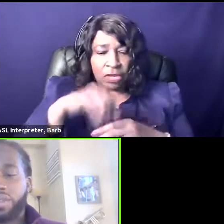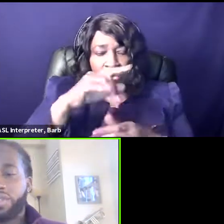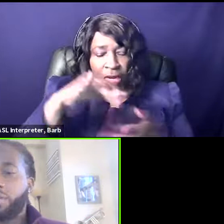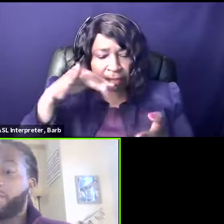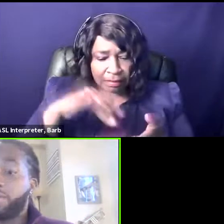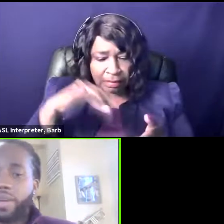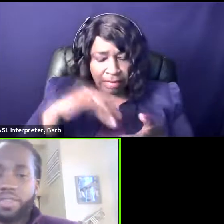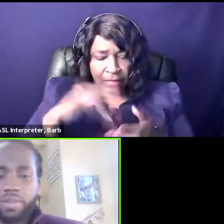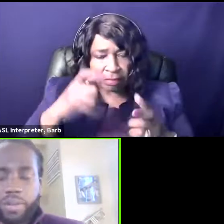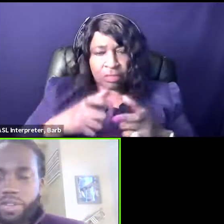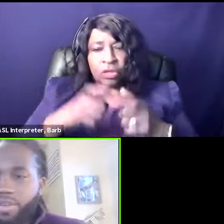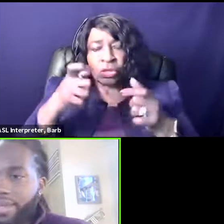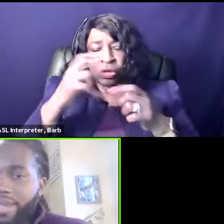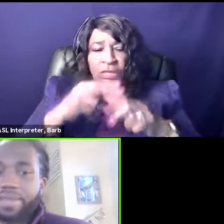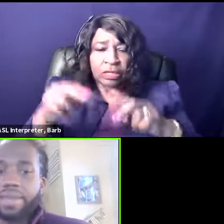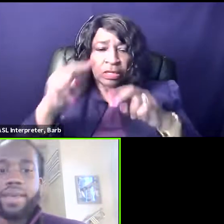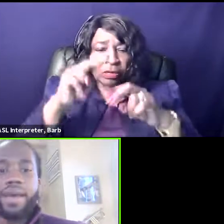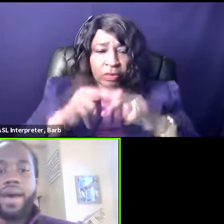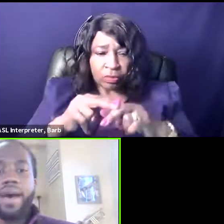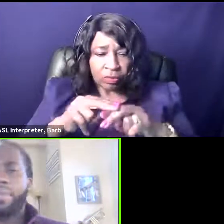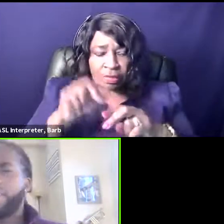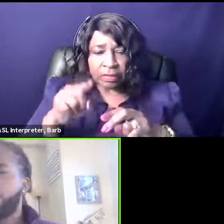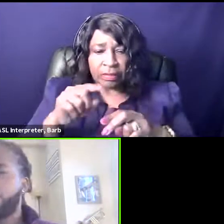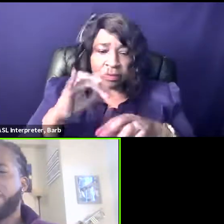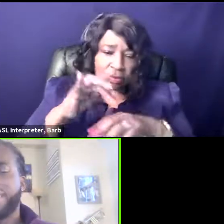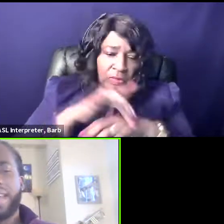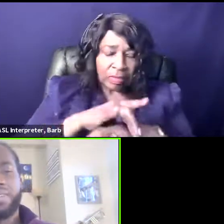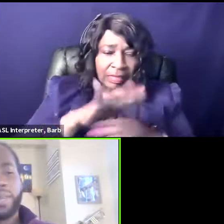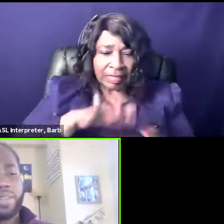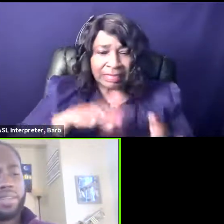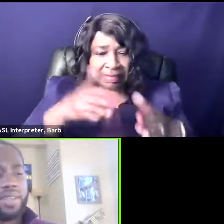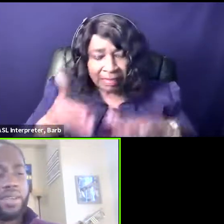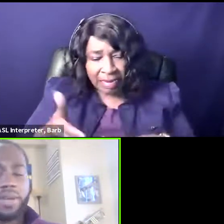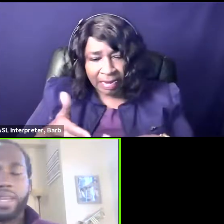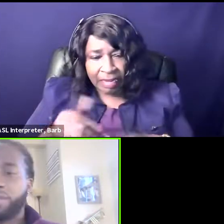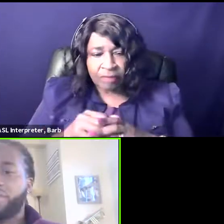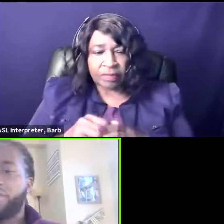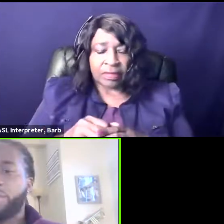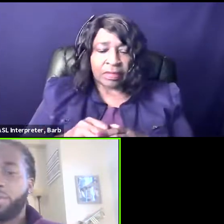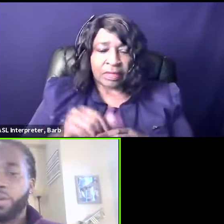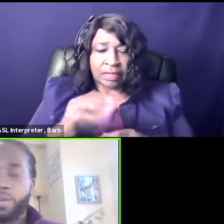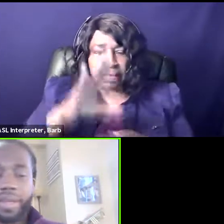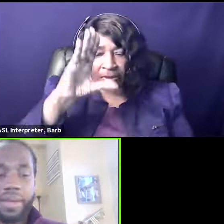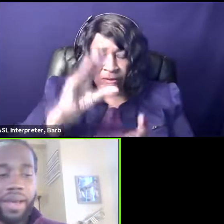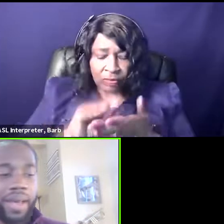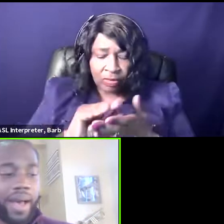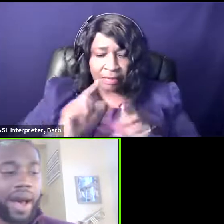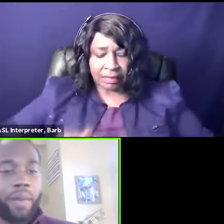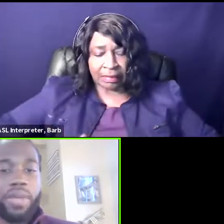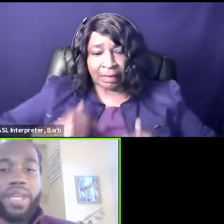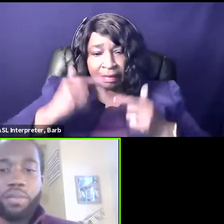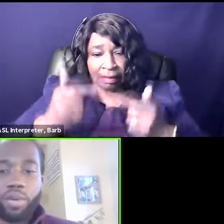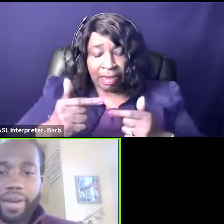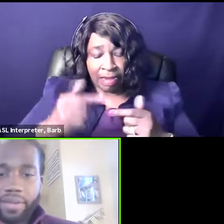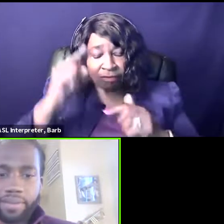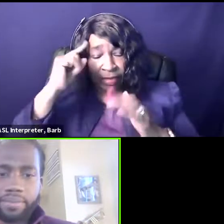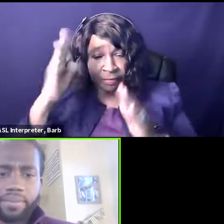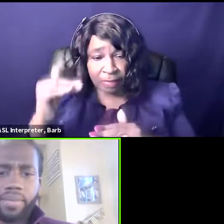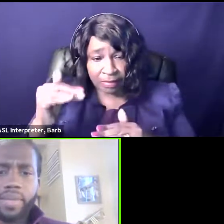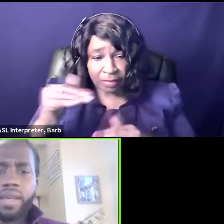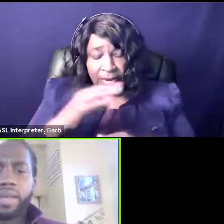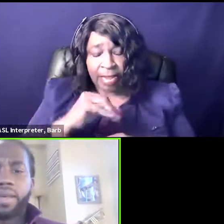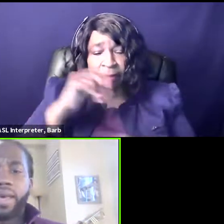huge increase on rates of premature death, decreases in life expectancy, increases in people reporting being in poor